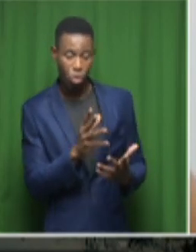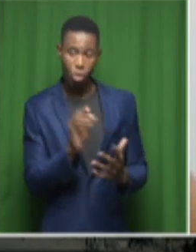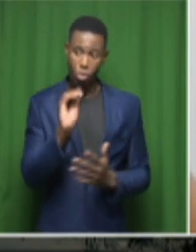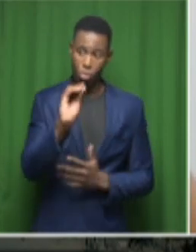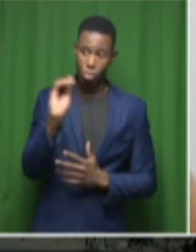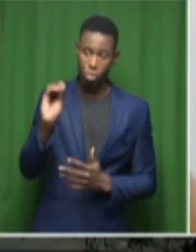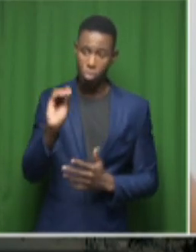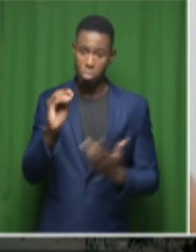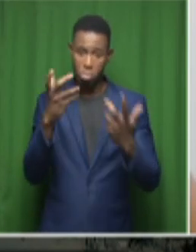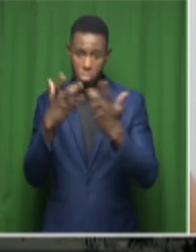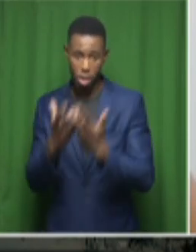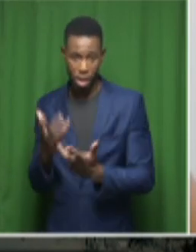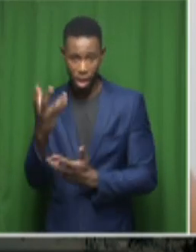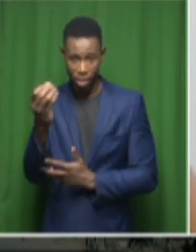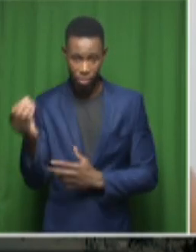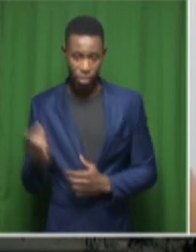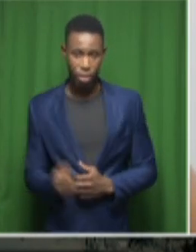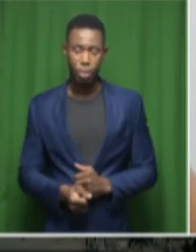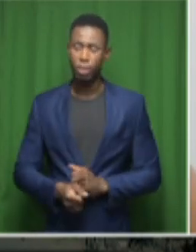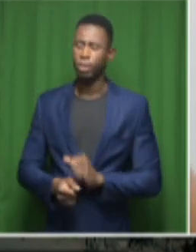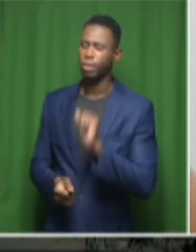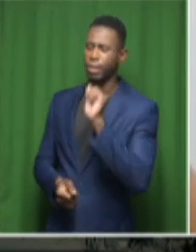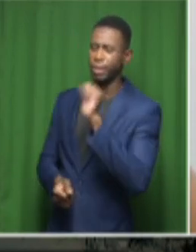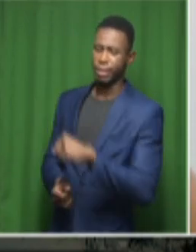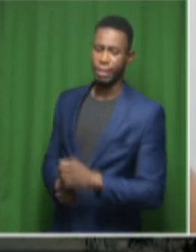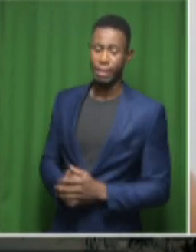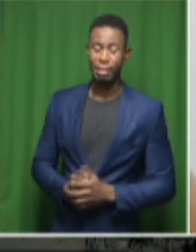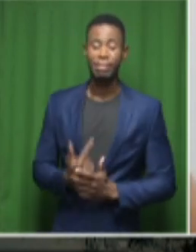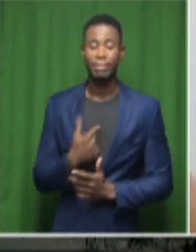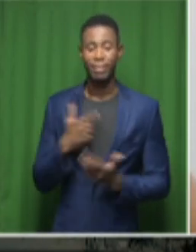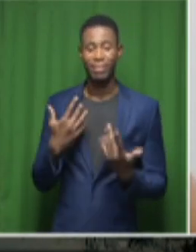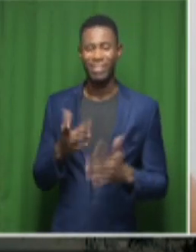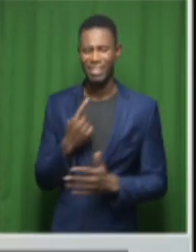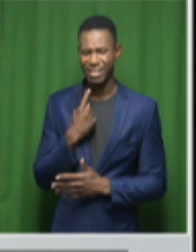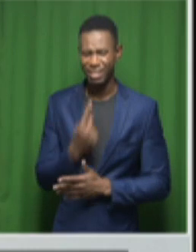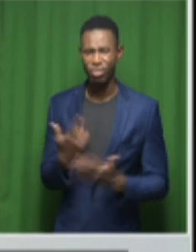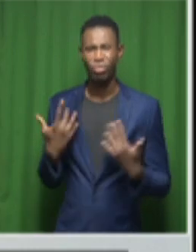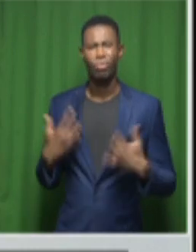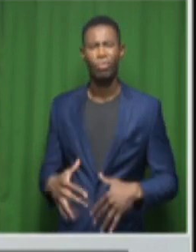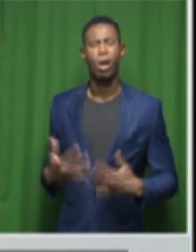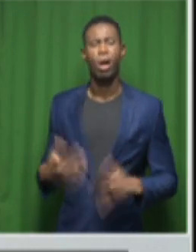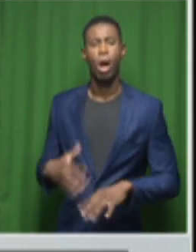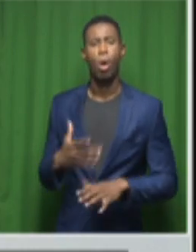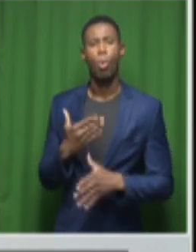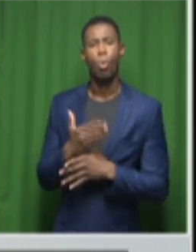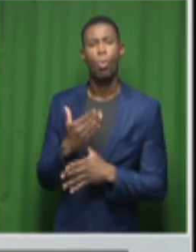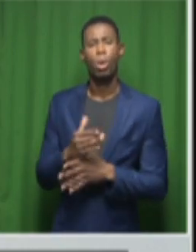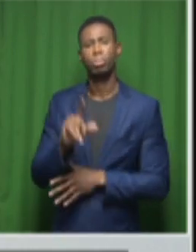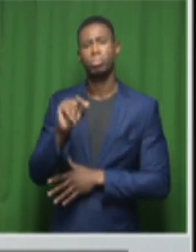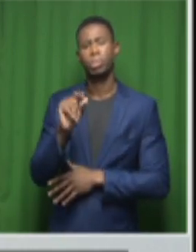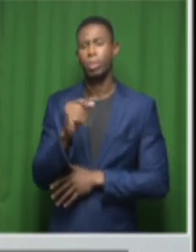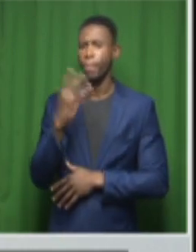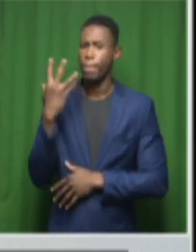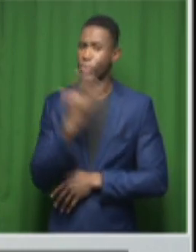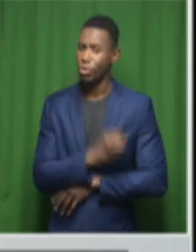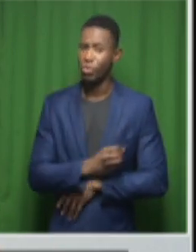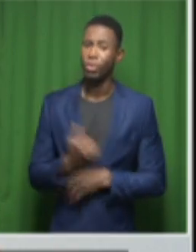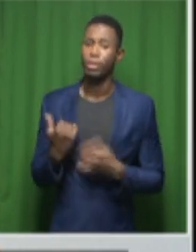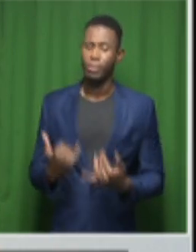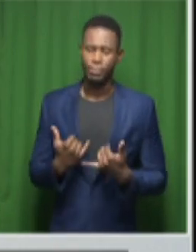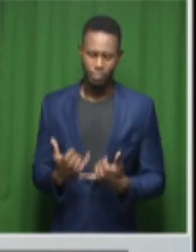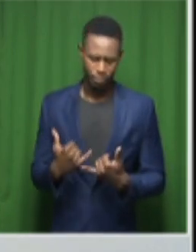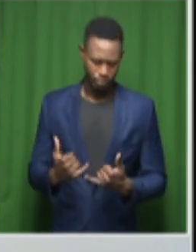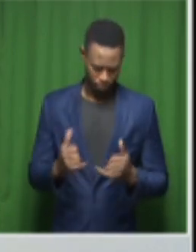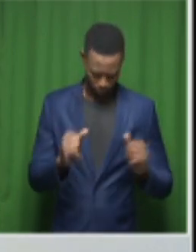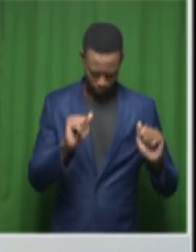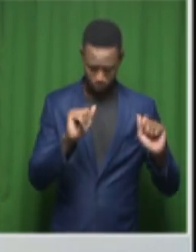Yes. So, as I said, beautiful, interesting work that is on show.